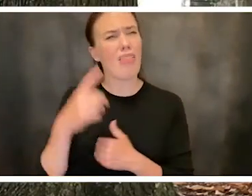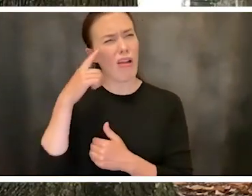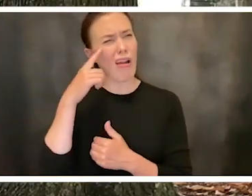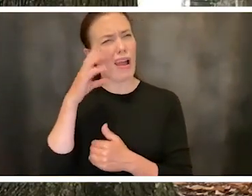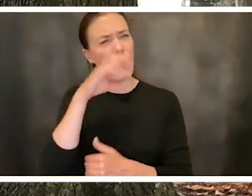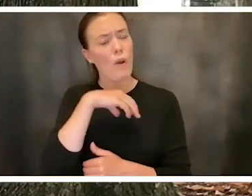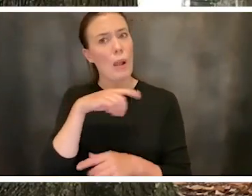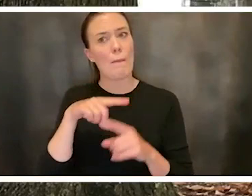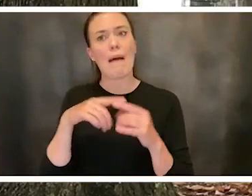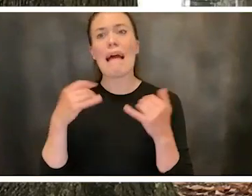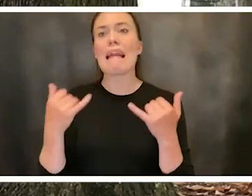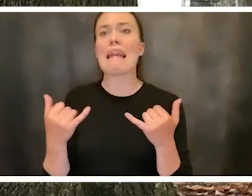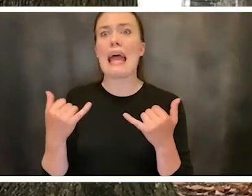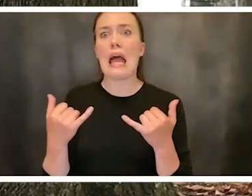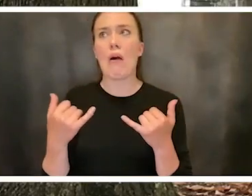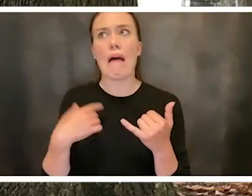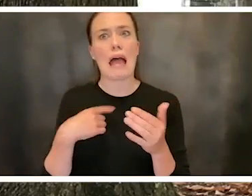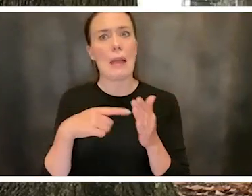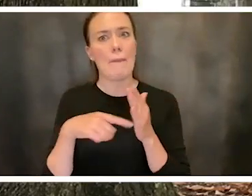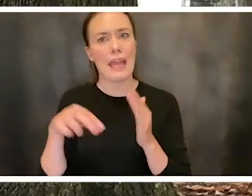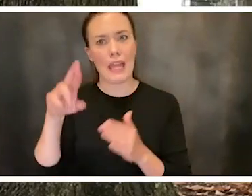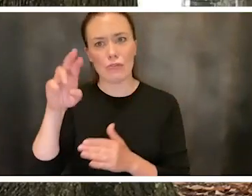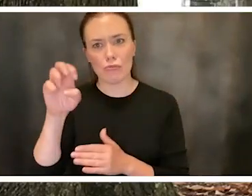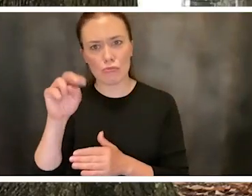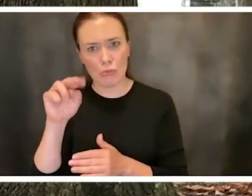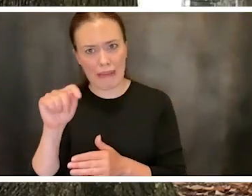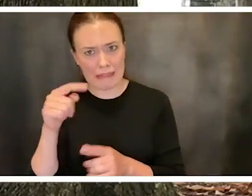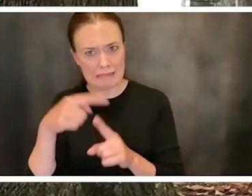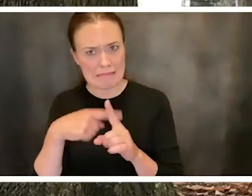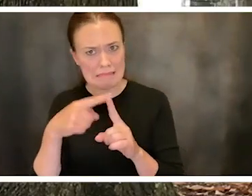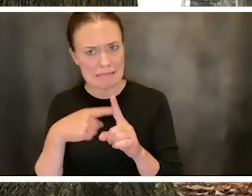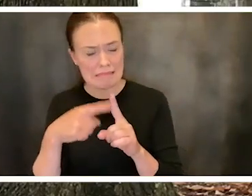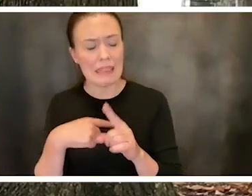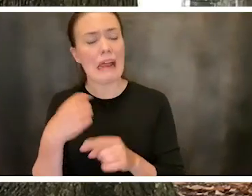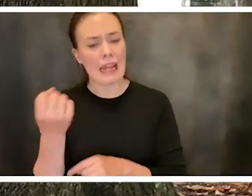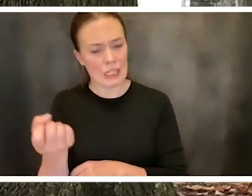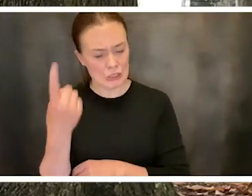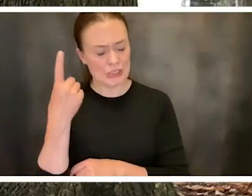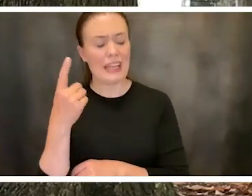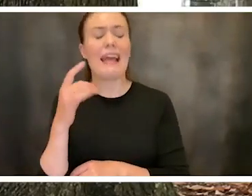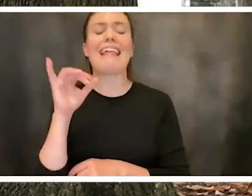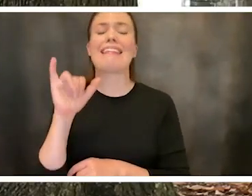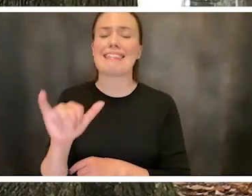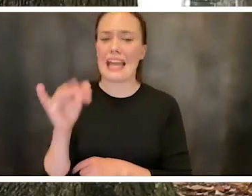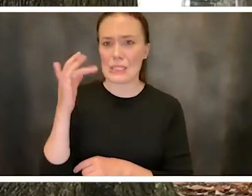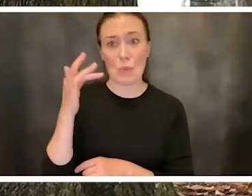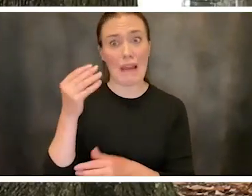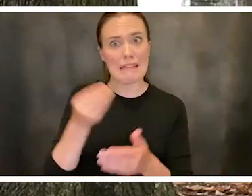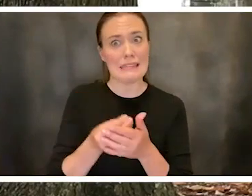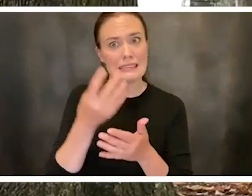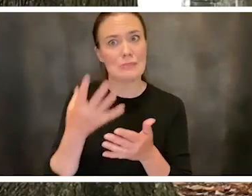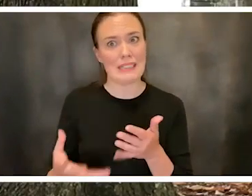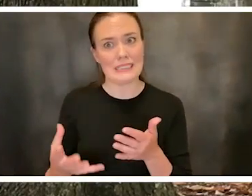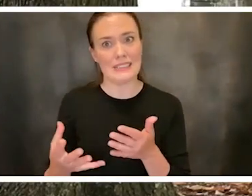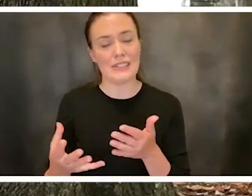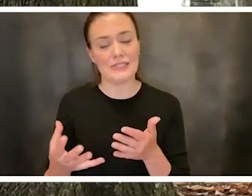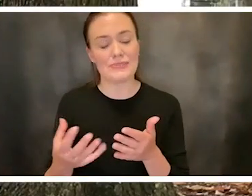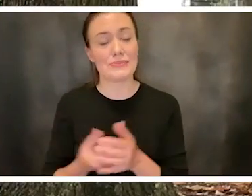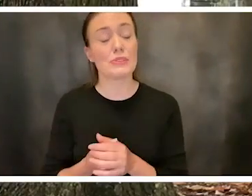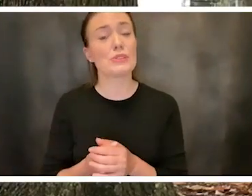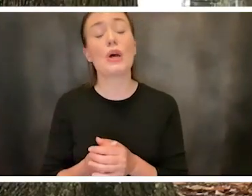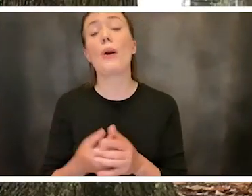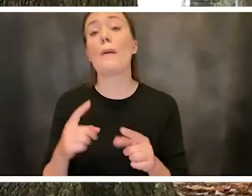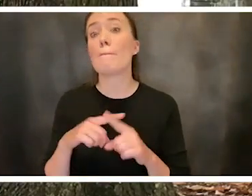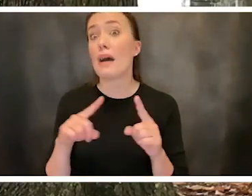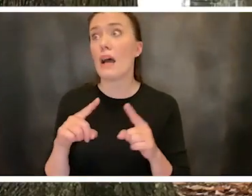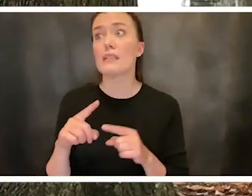much more obvious why little pop-up and little places and venues and cafes and things can't afford to have a lot of music. Yeah. But there's always the stalwarts,